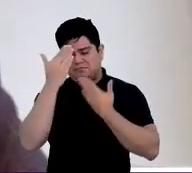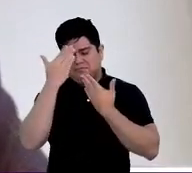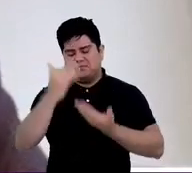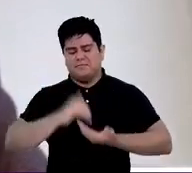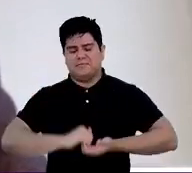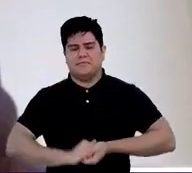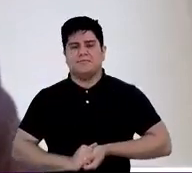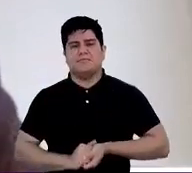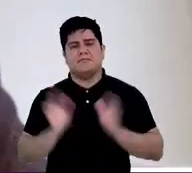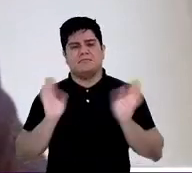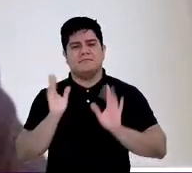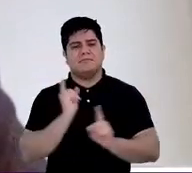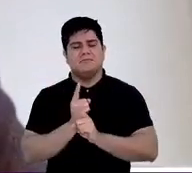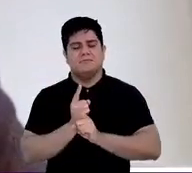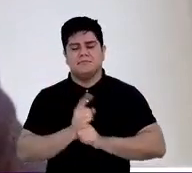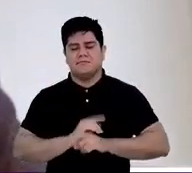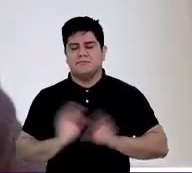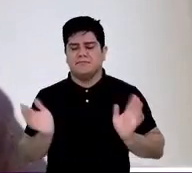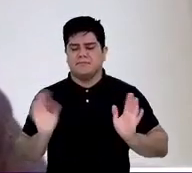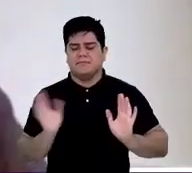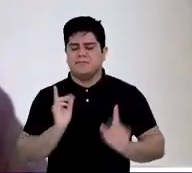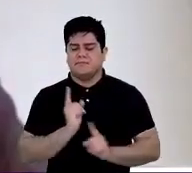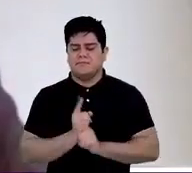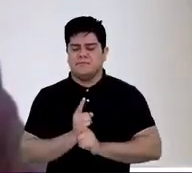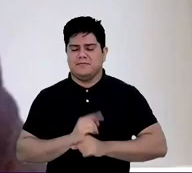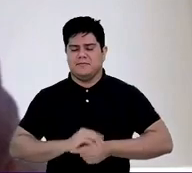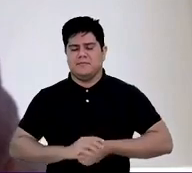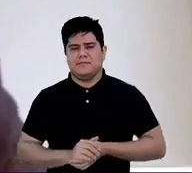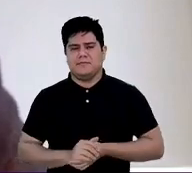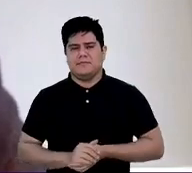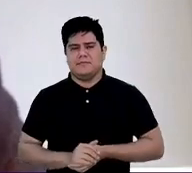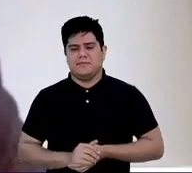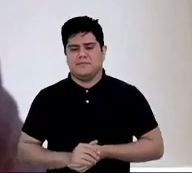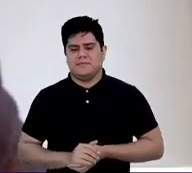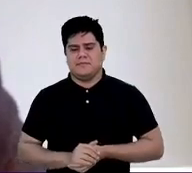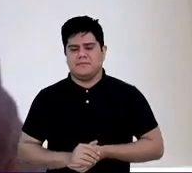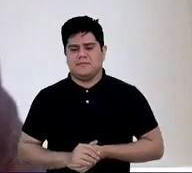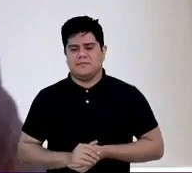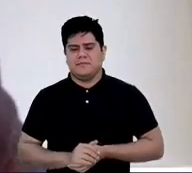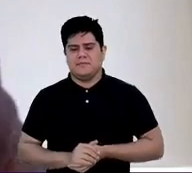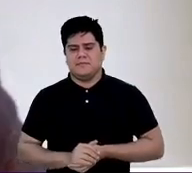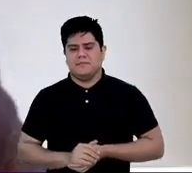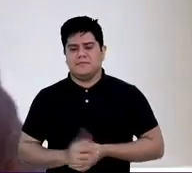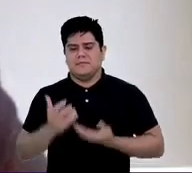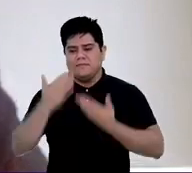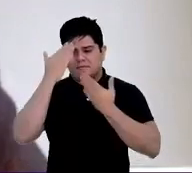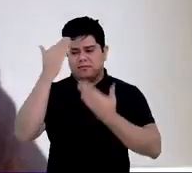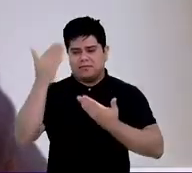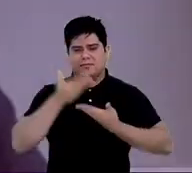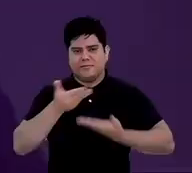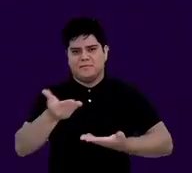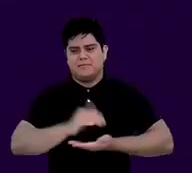Bye-bye. Thank you. Okay. Thank you for inviting me. Bye, everybody. Everybody.